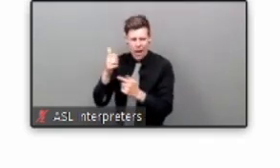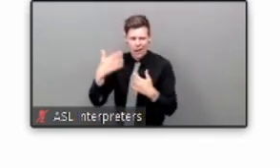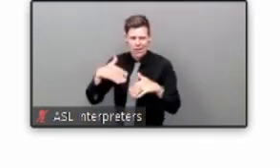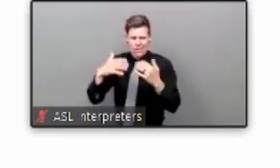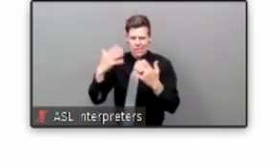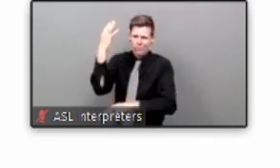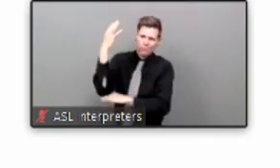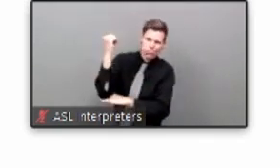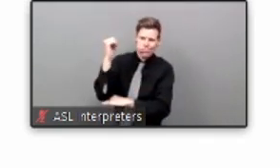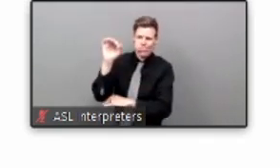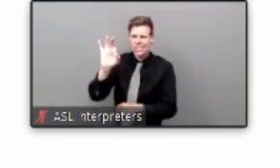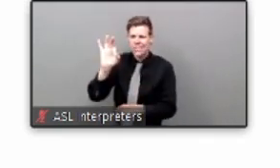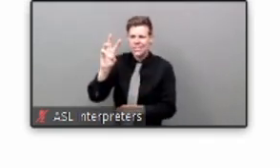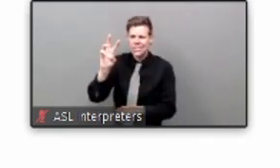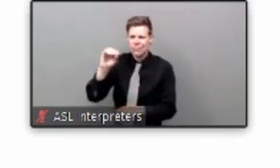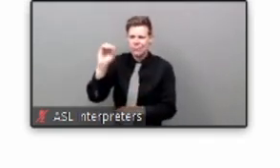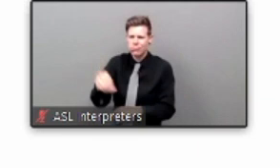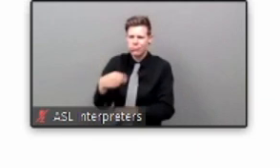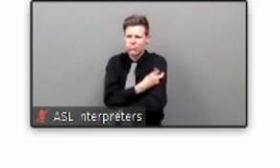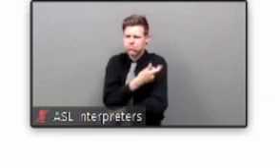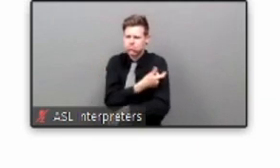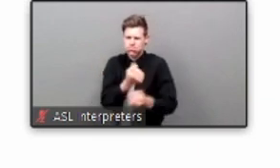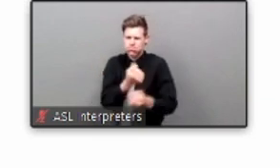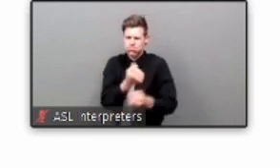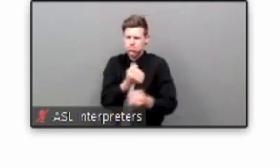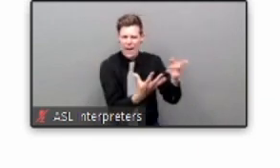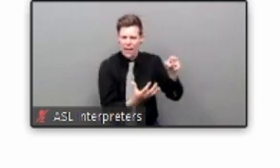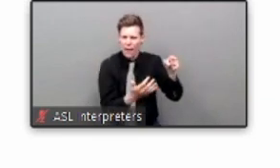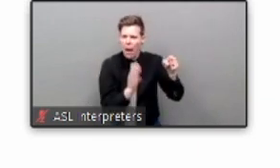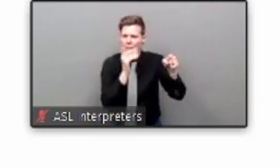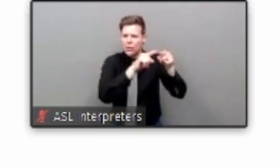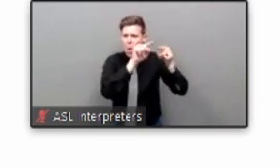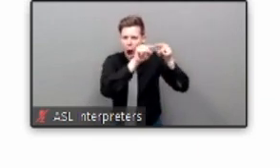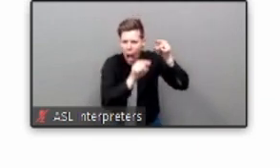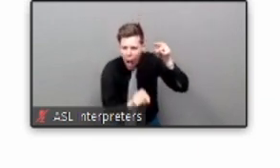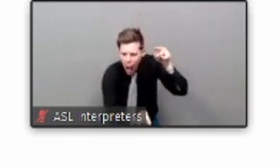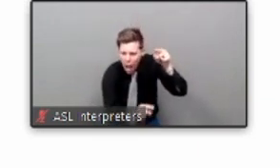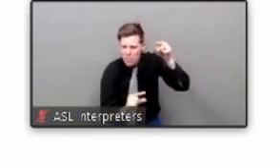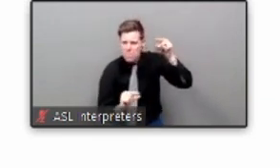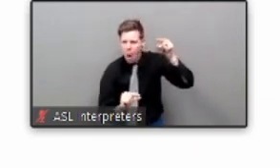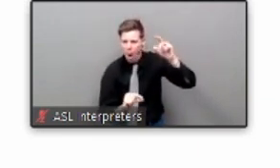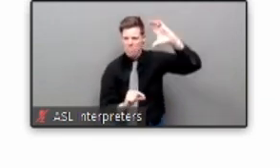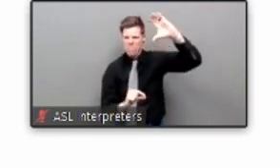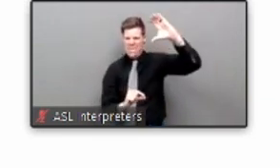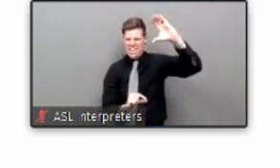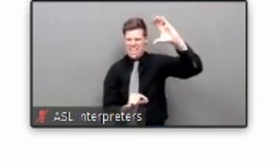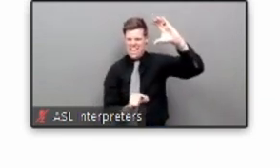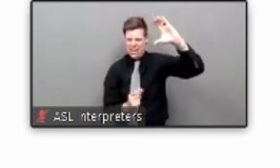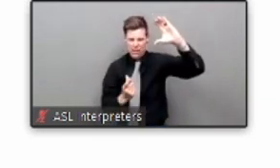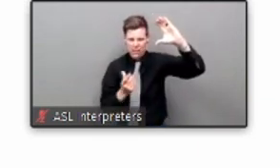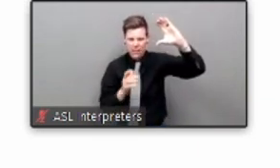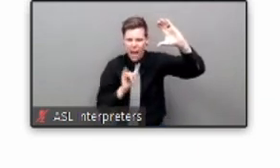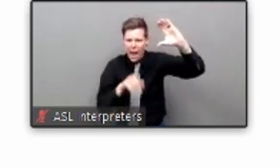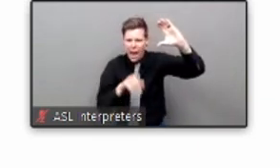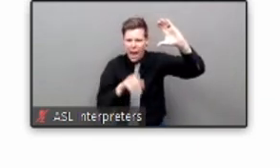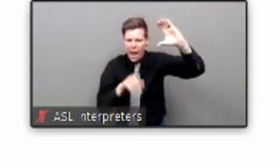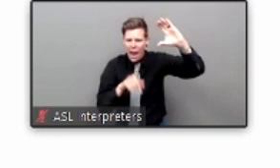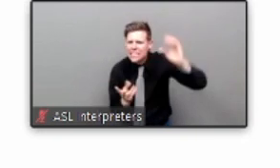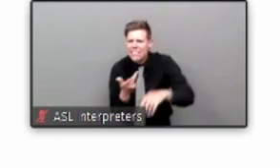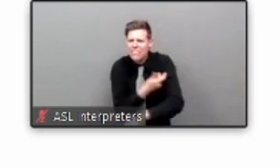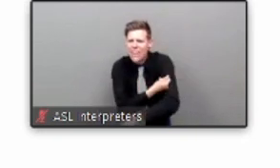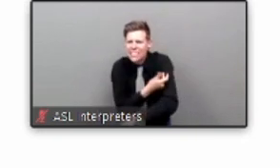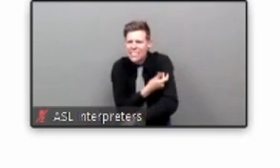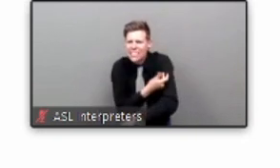so it does have a couple 616s in the last column. I believe those will change to